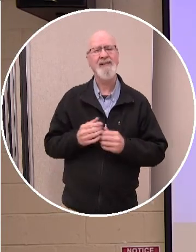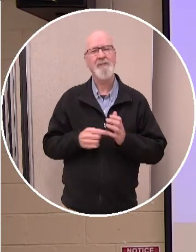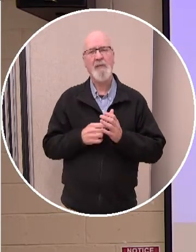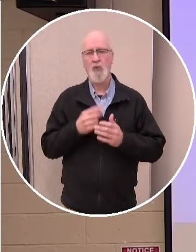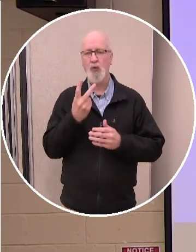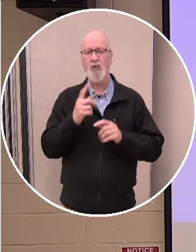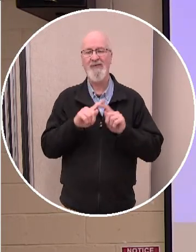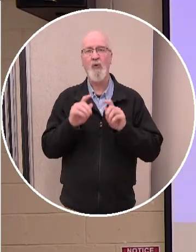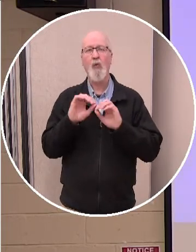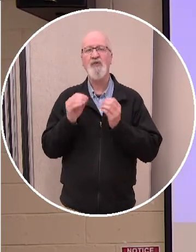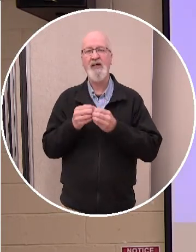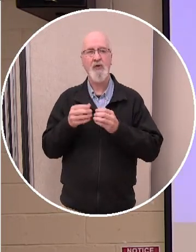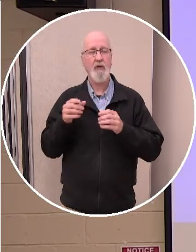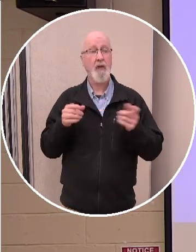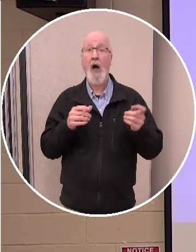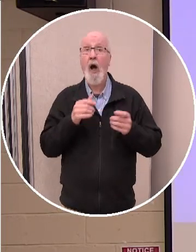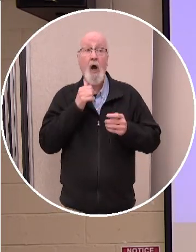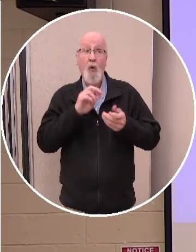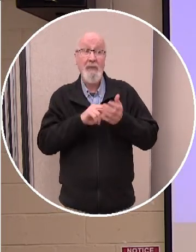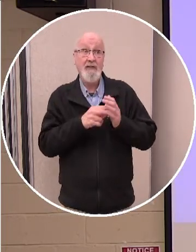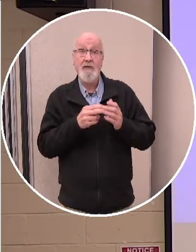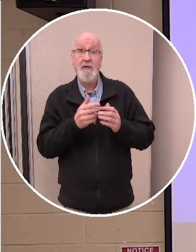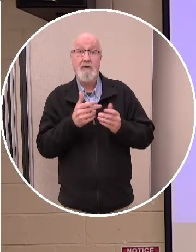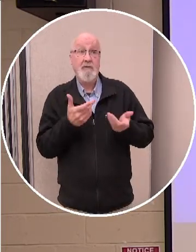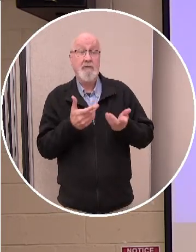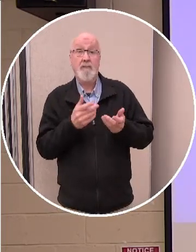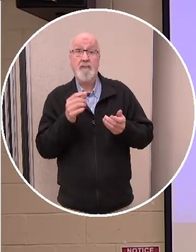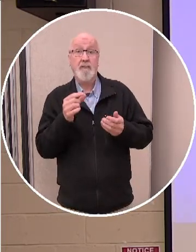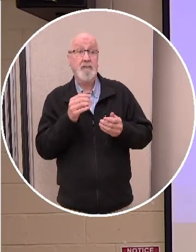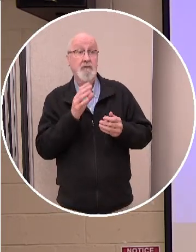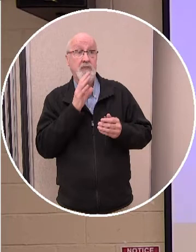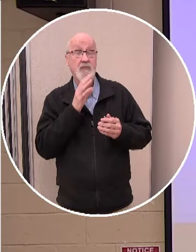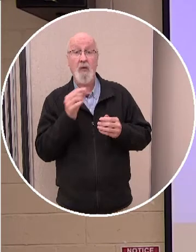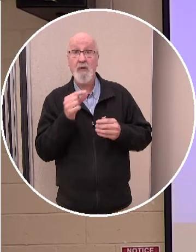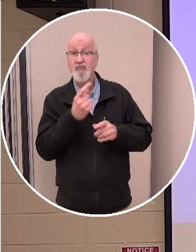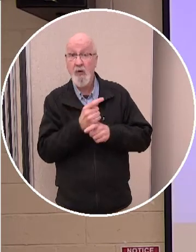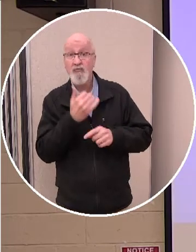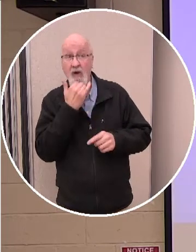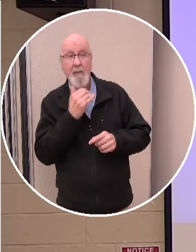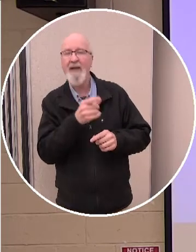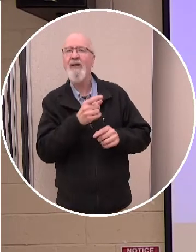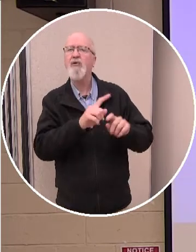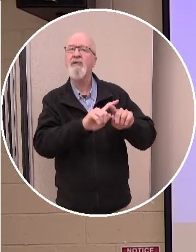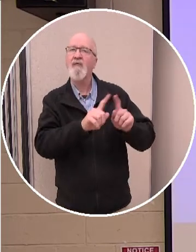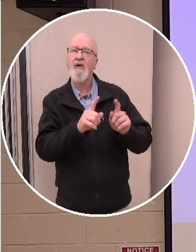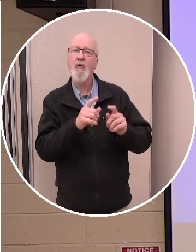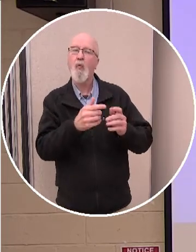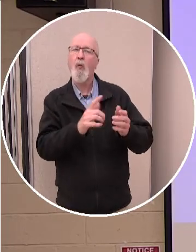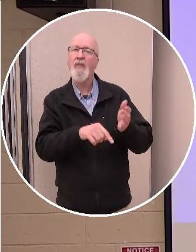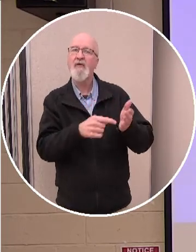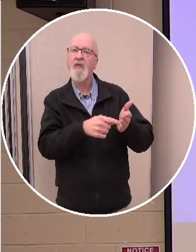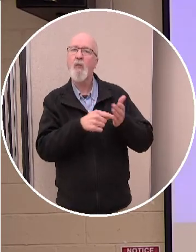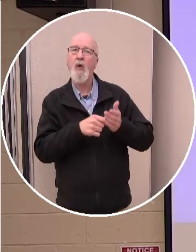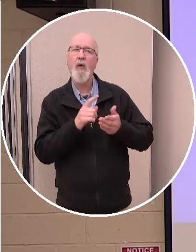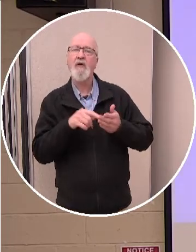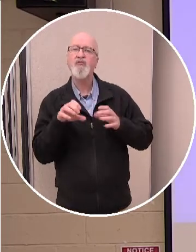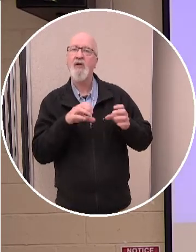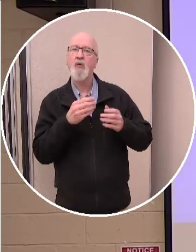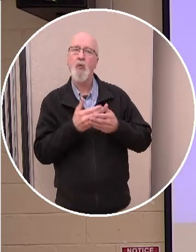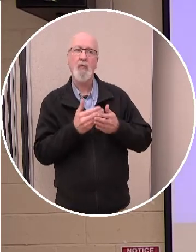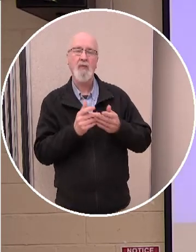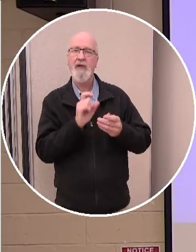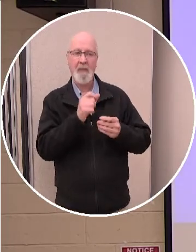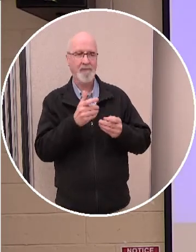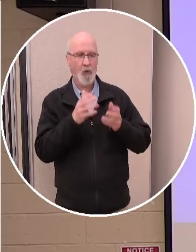organizations, and I'm not speaking for government, but they have a bigger picture requirement in terms of trying to, obviously the fiscal relationships